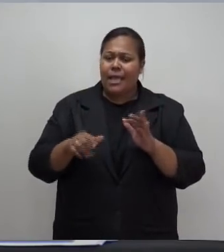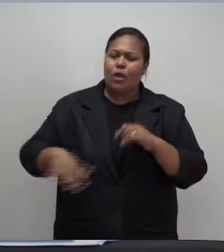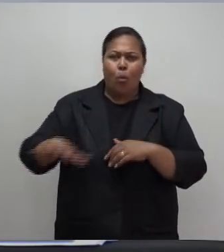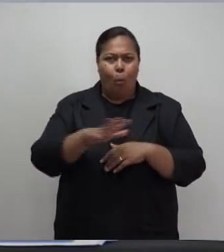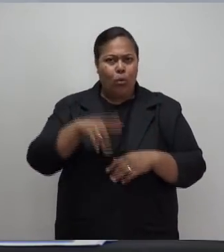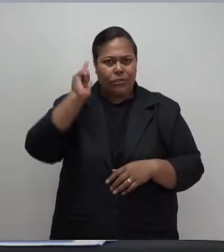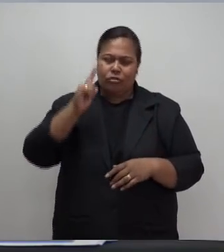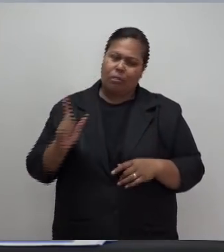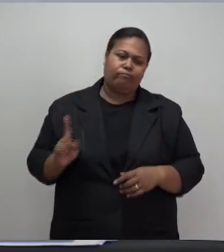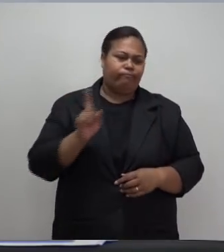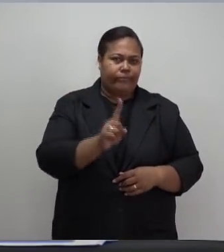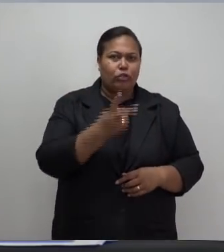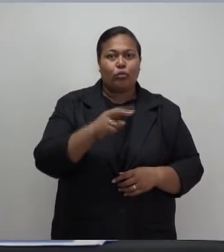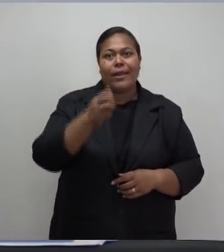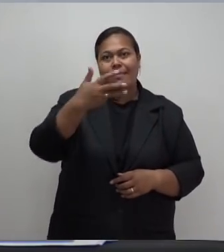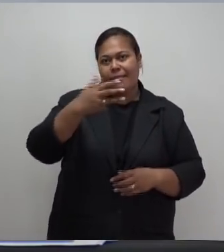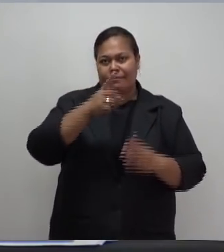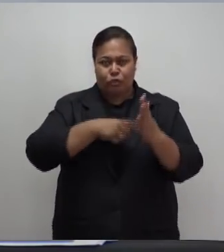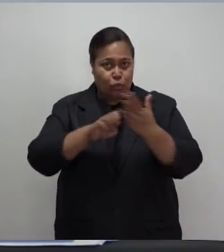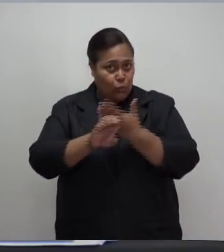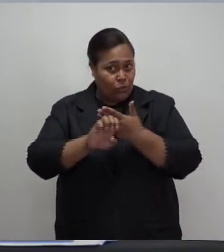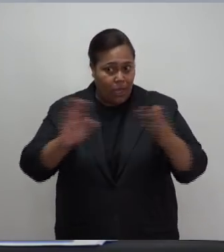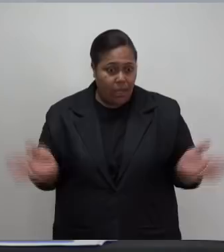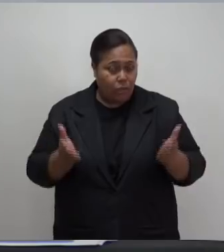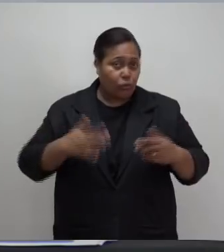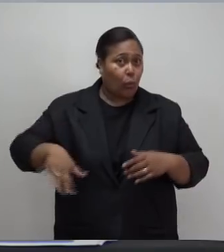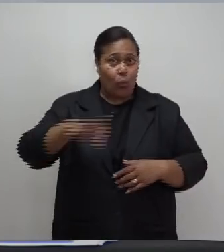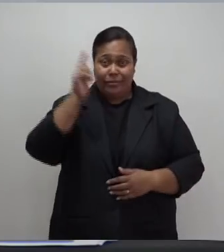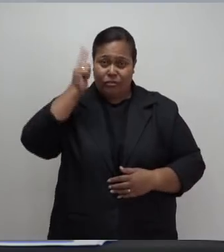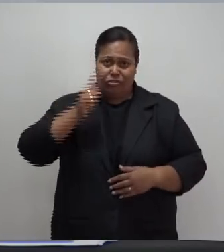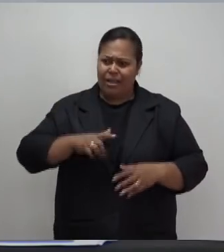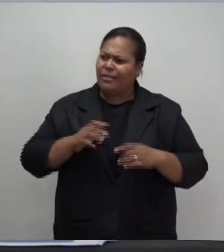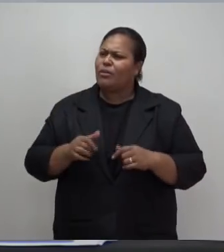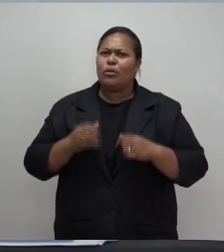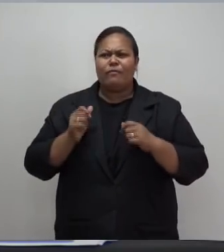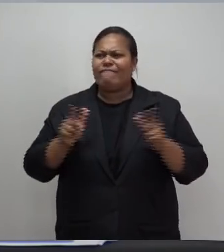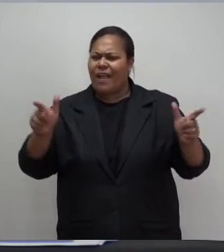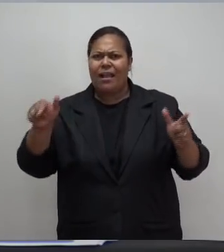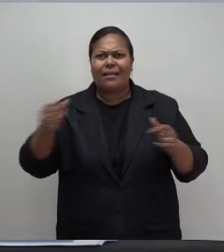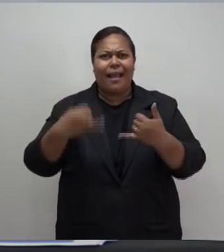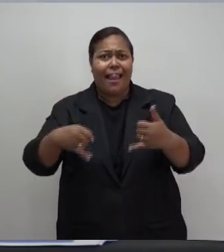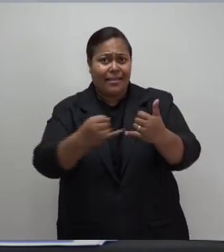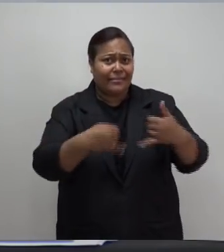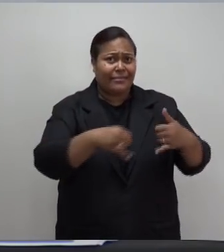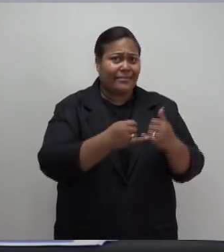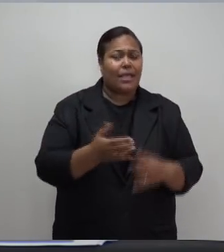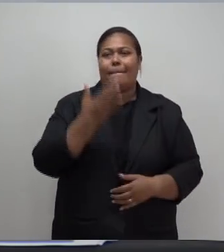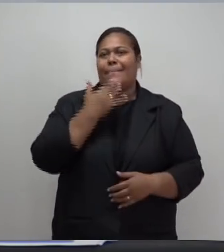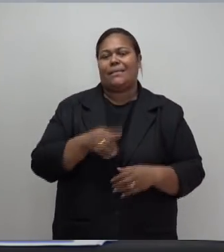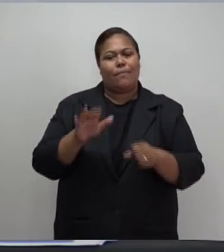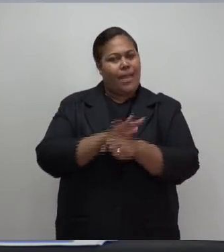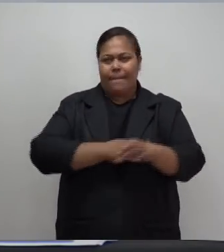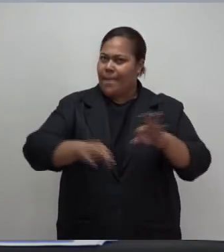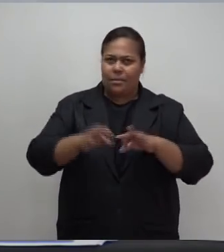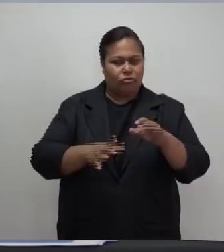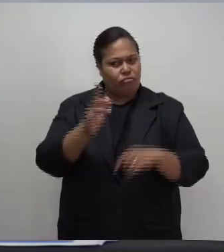June. I'd also like to encourage all teachers who are spread across the country, some in the maritime areas, to start making plans to return to